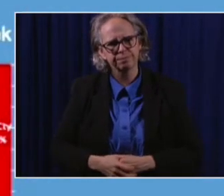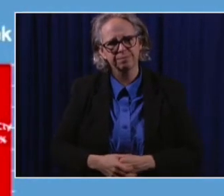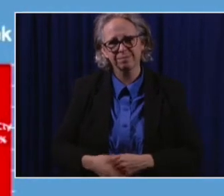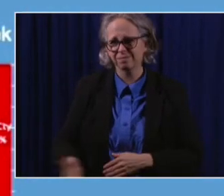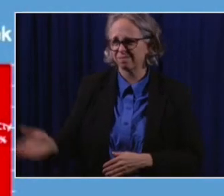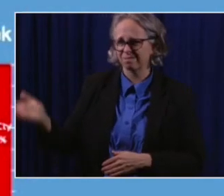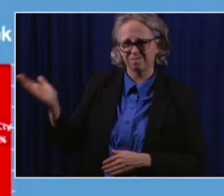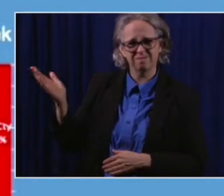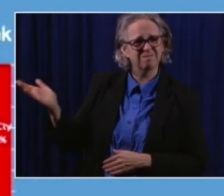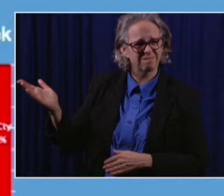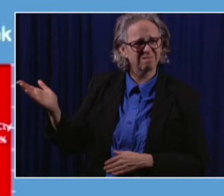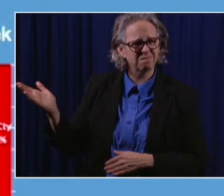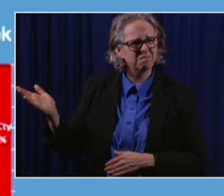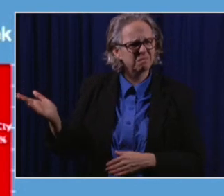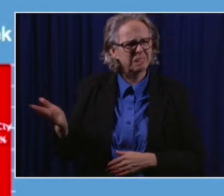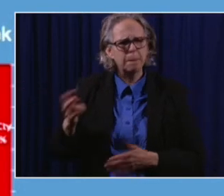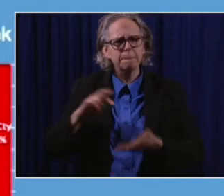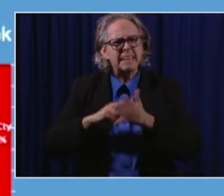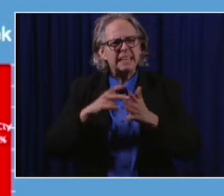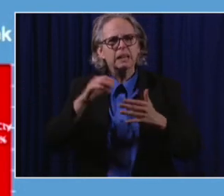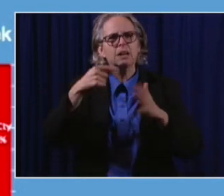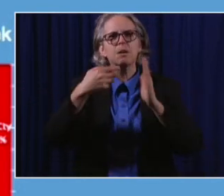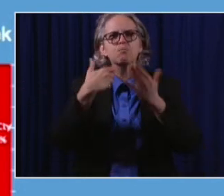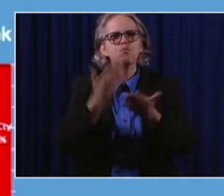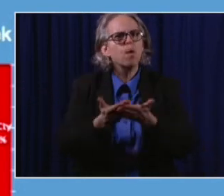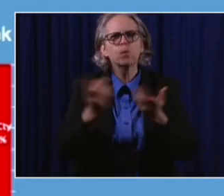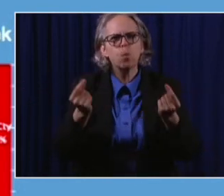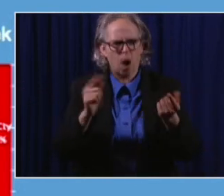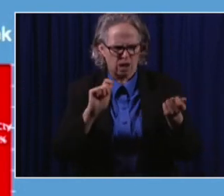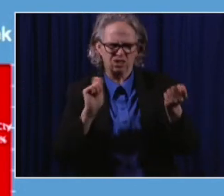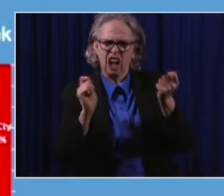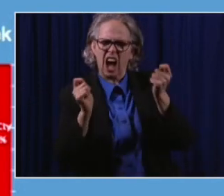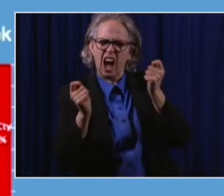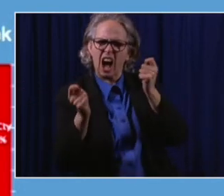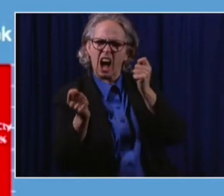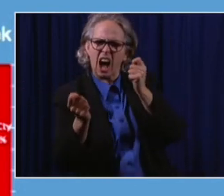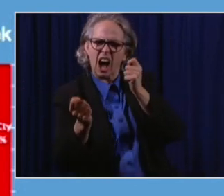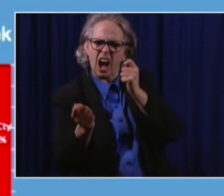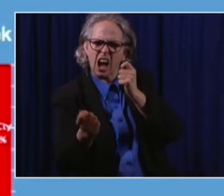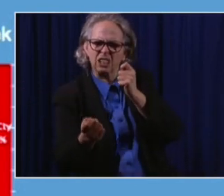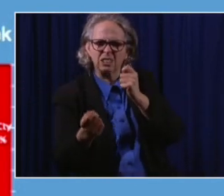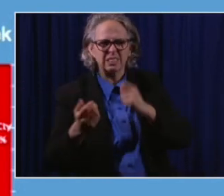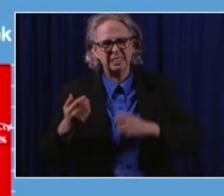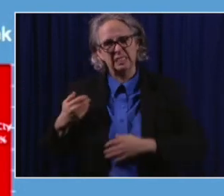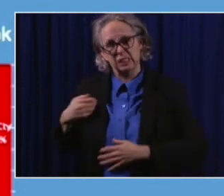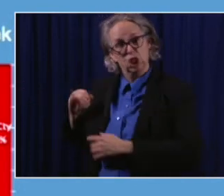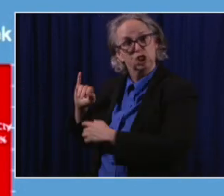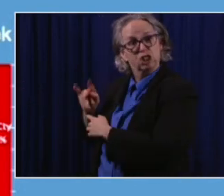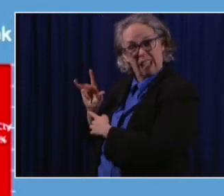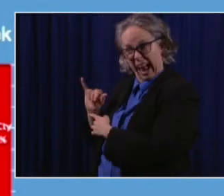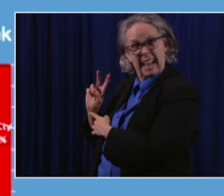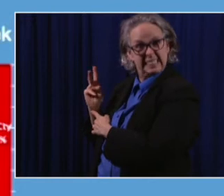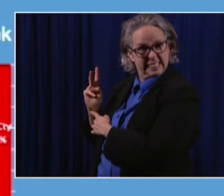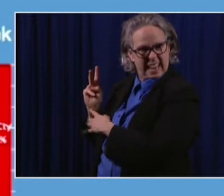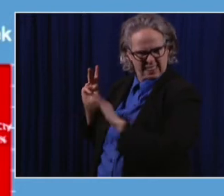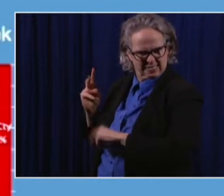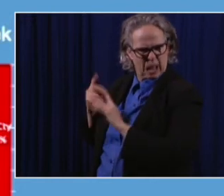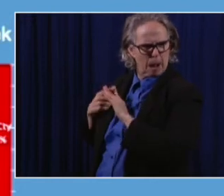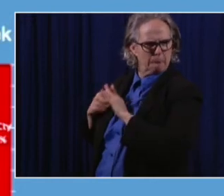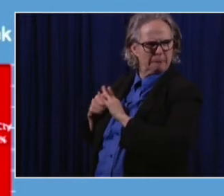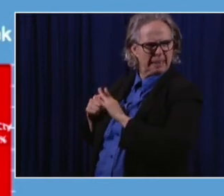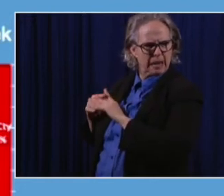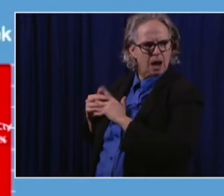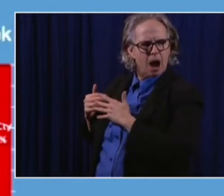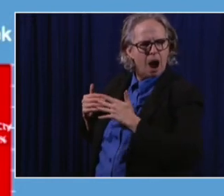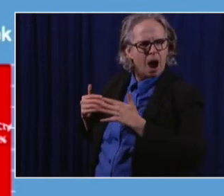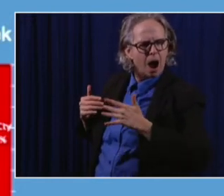the change. And we've taken each week going back to July 2nd and shown how many counties